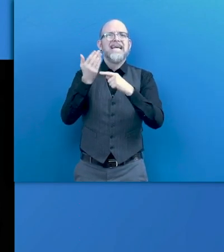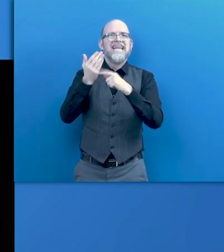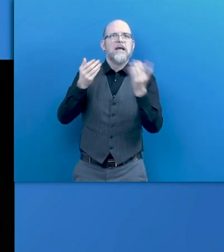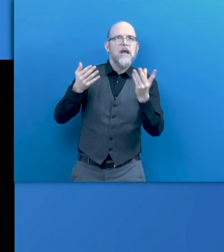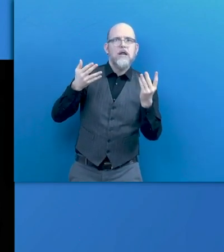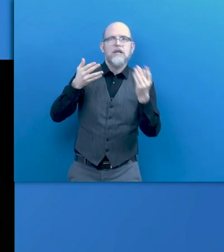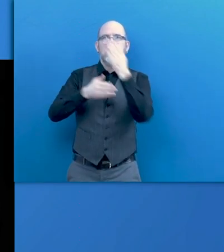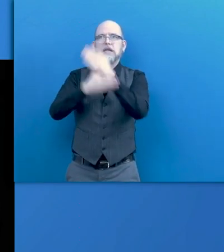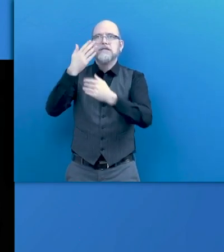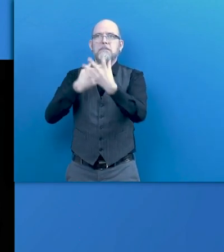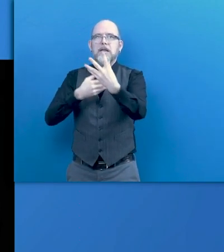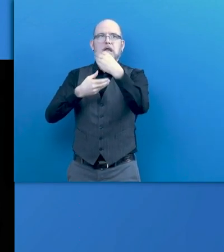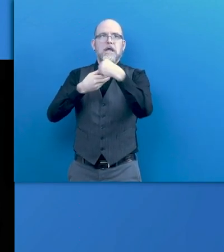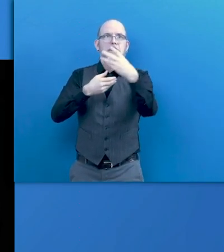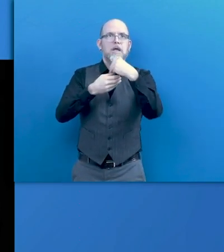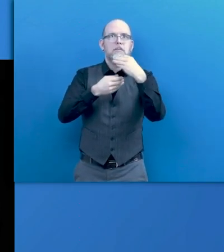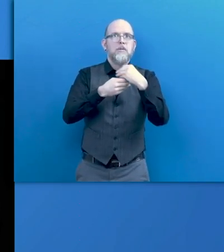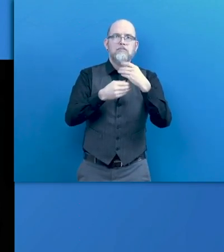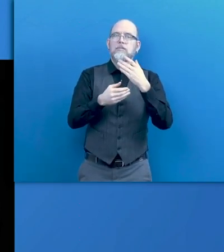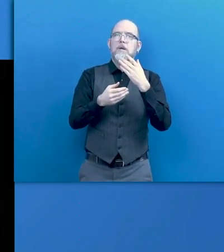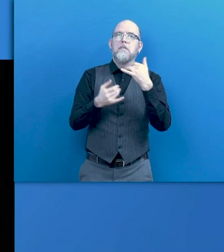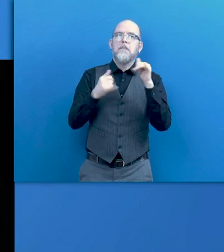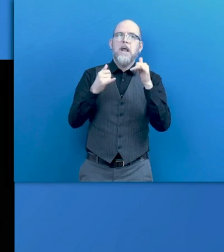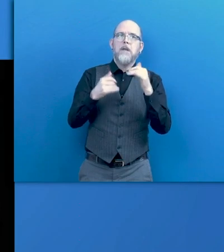making them accessible for people with disabilities.